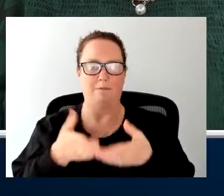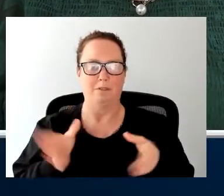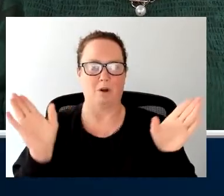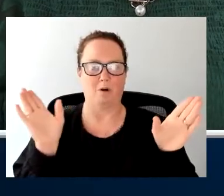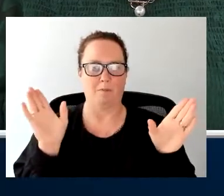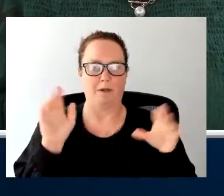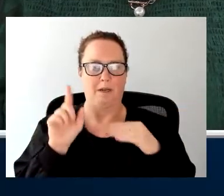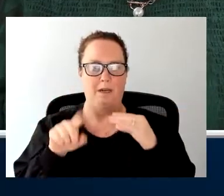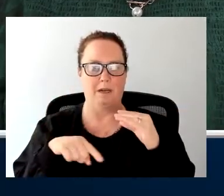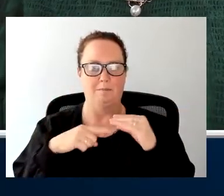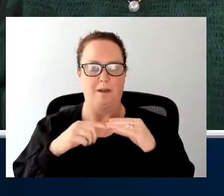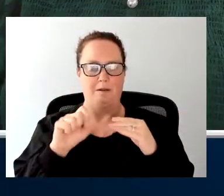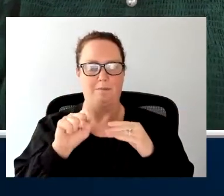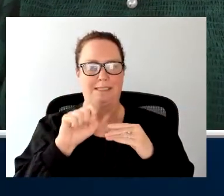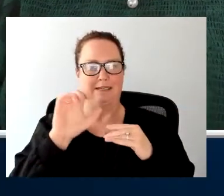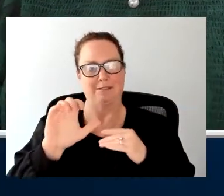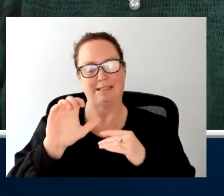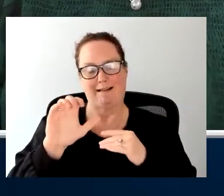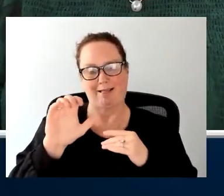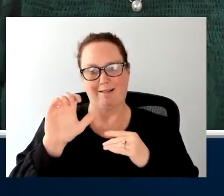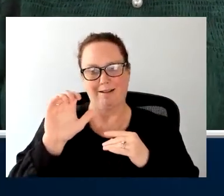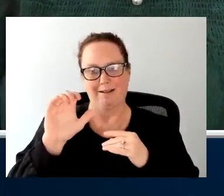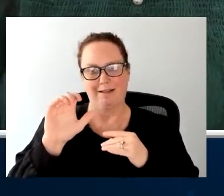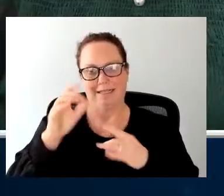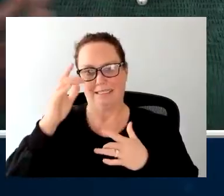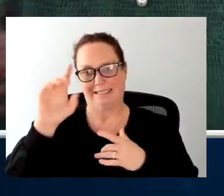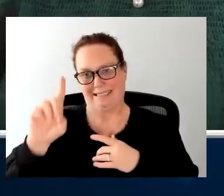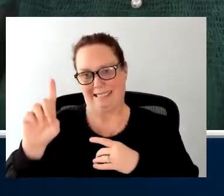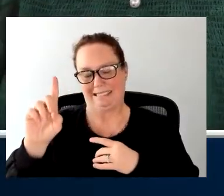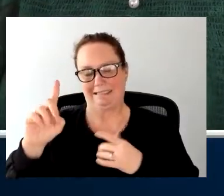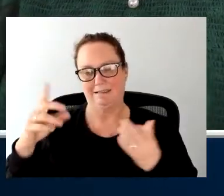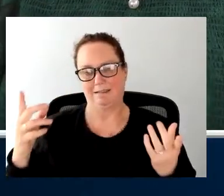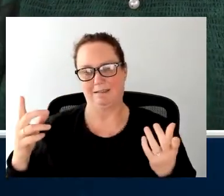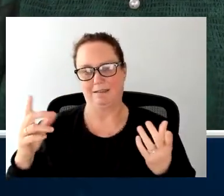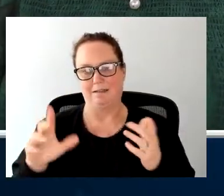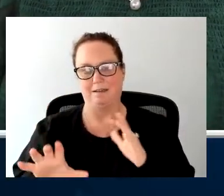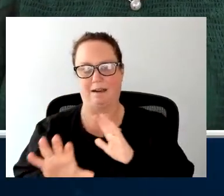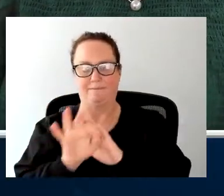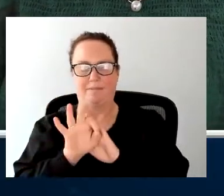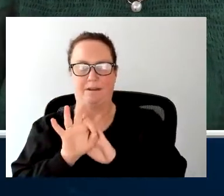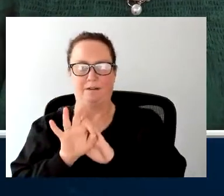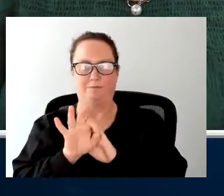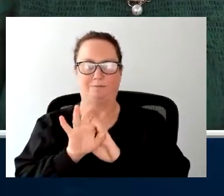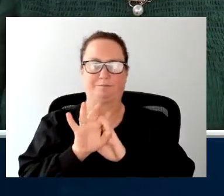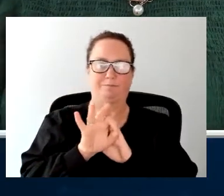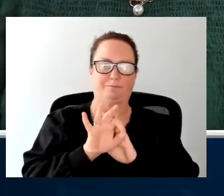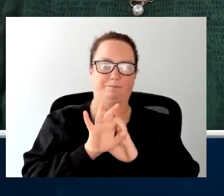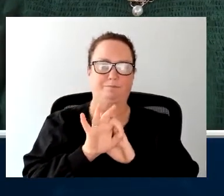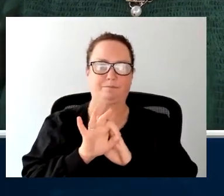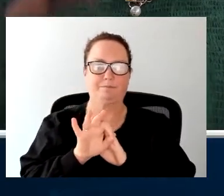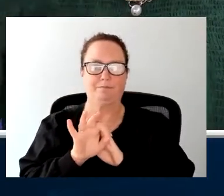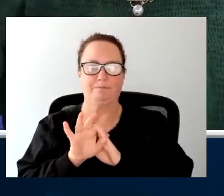about my sickle cell disease. And I found this group, and they're so